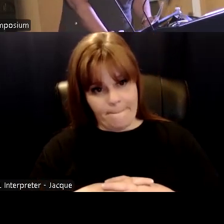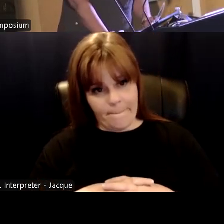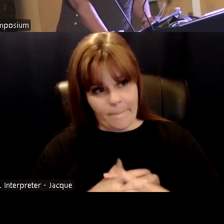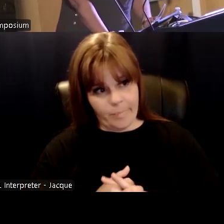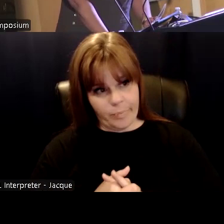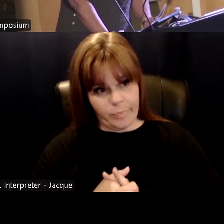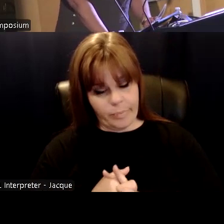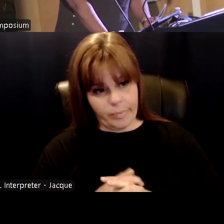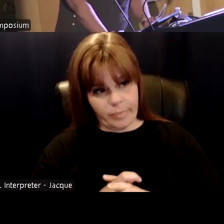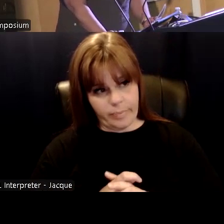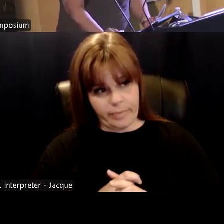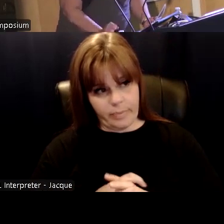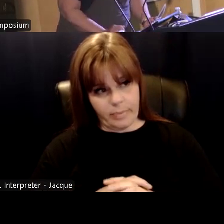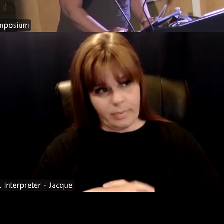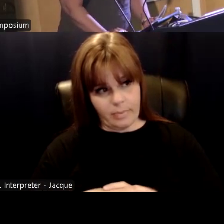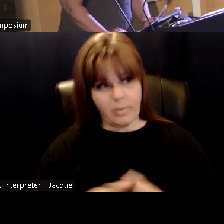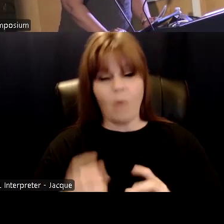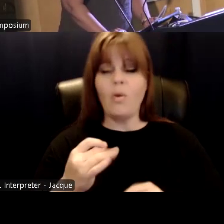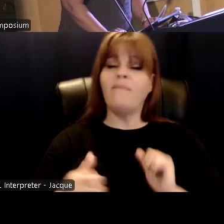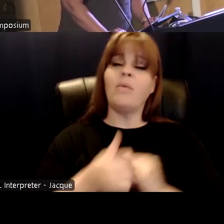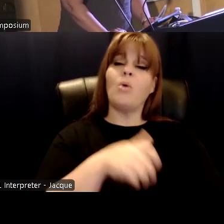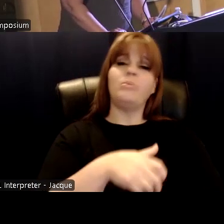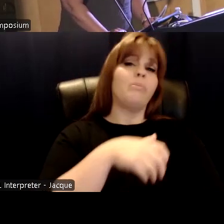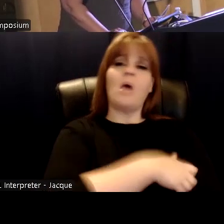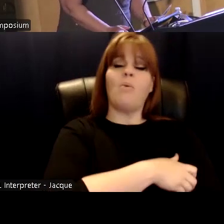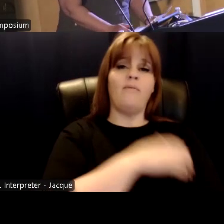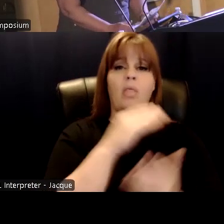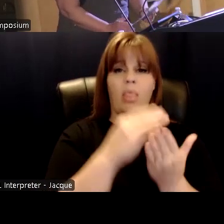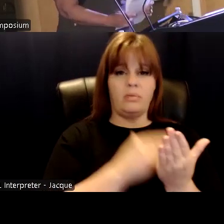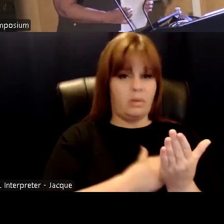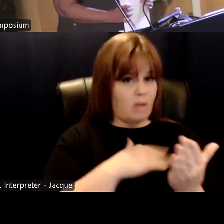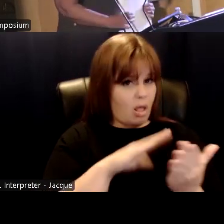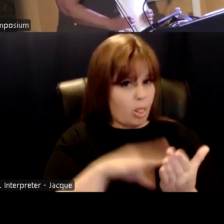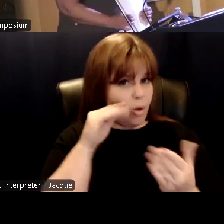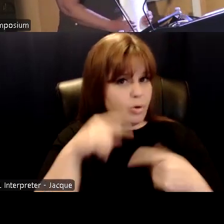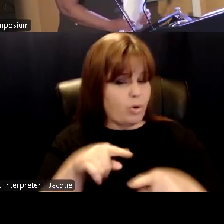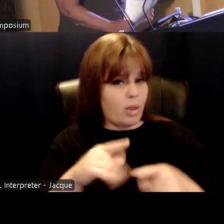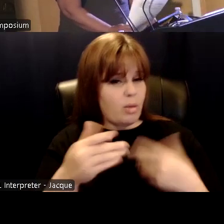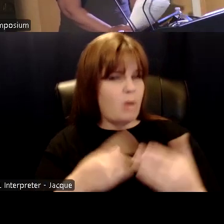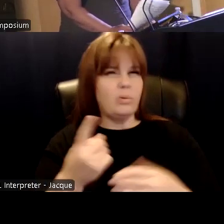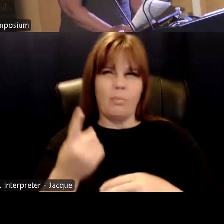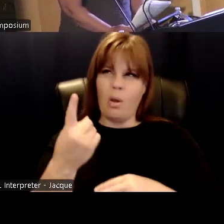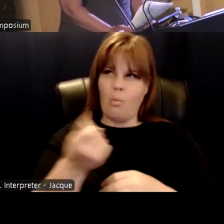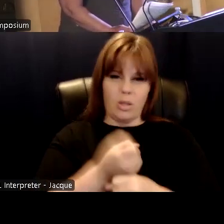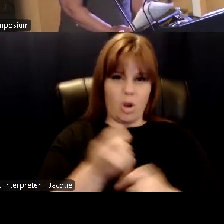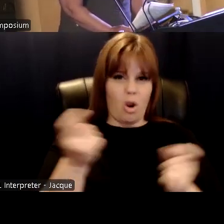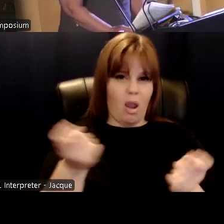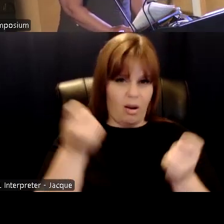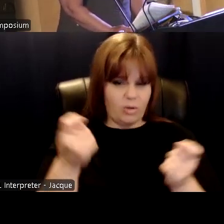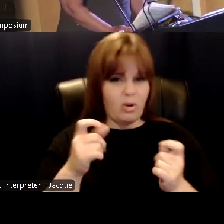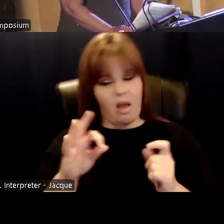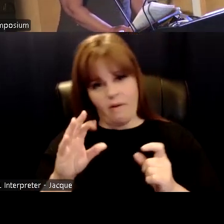One of the most powerful lessons that I learned in this process was right at my 1-year anniversary of